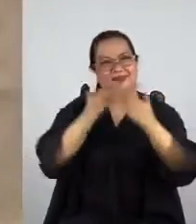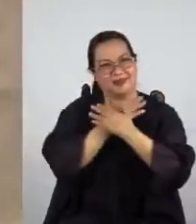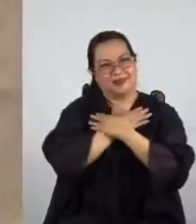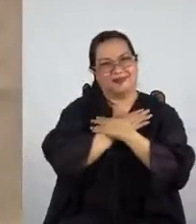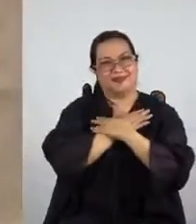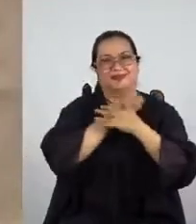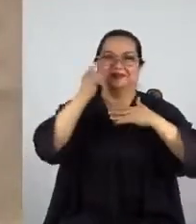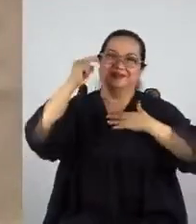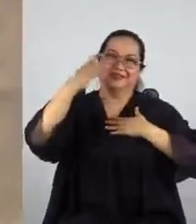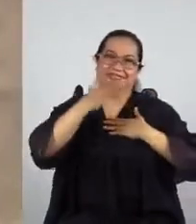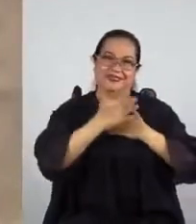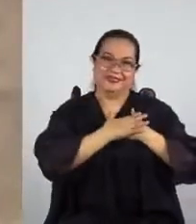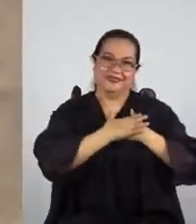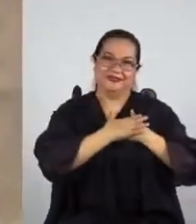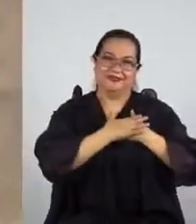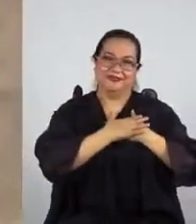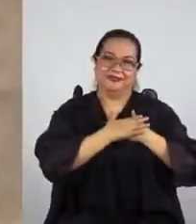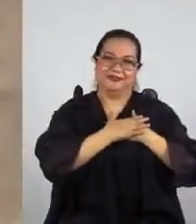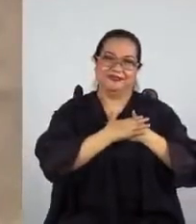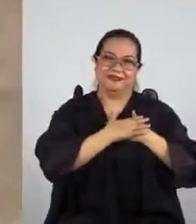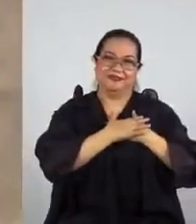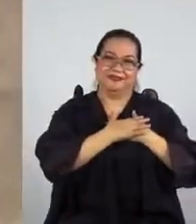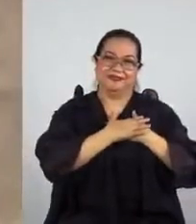and grace.